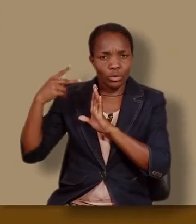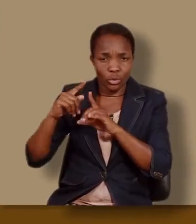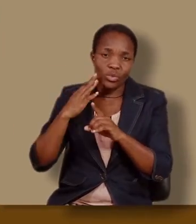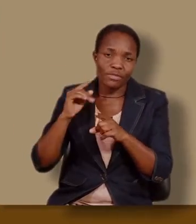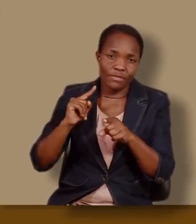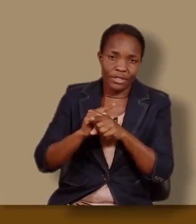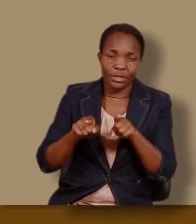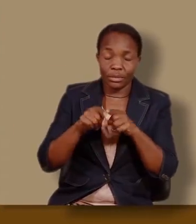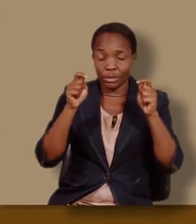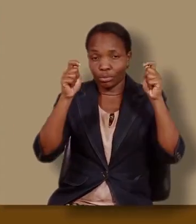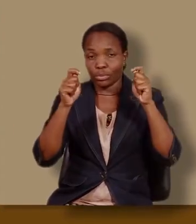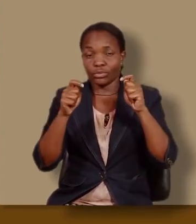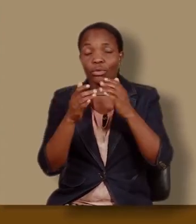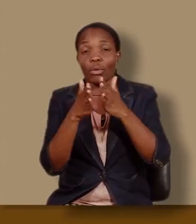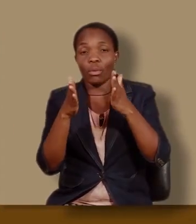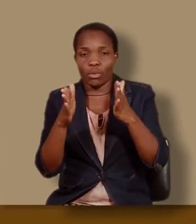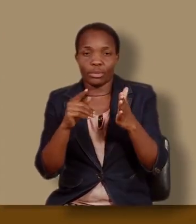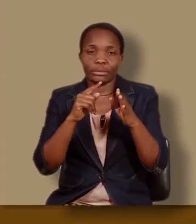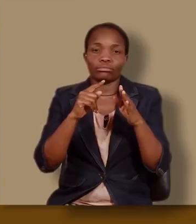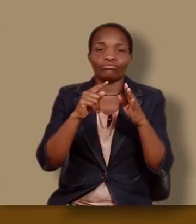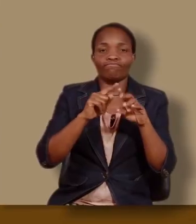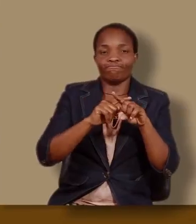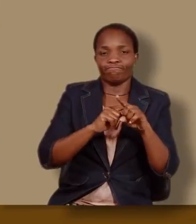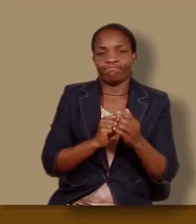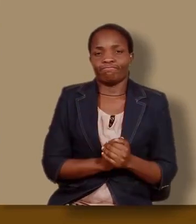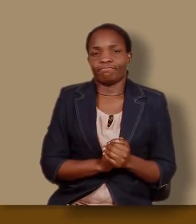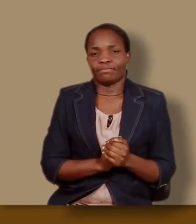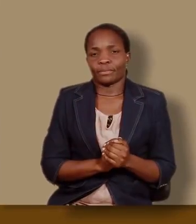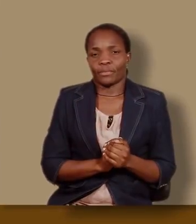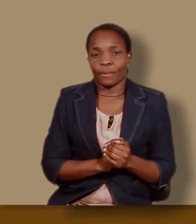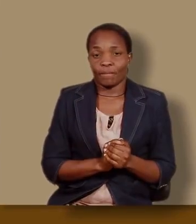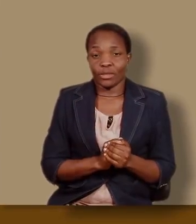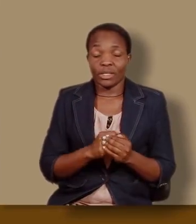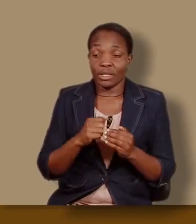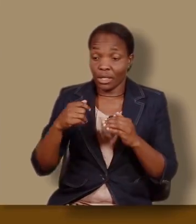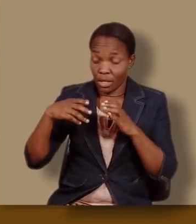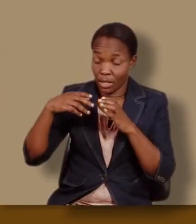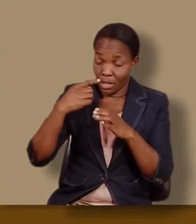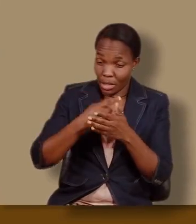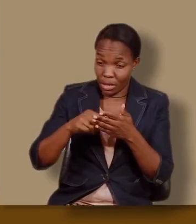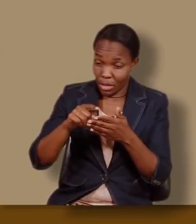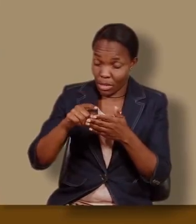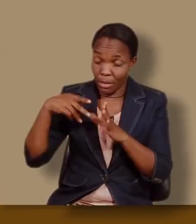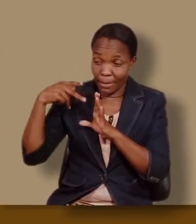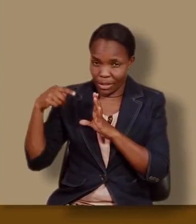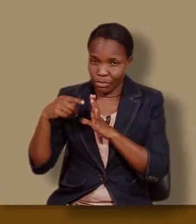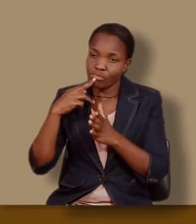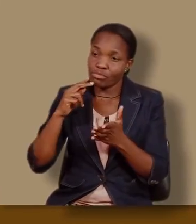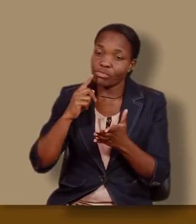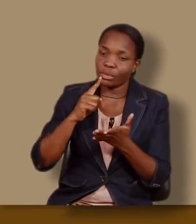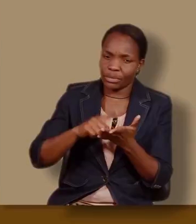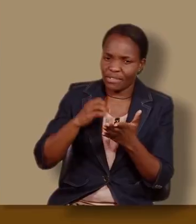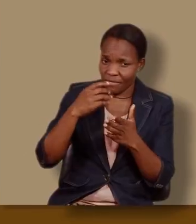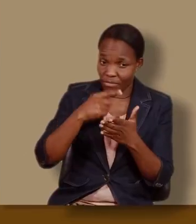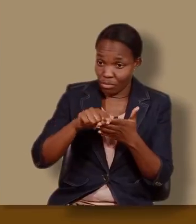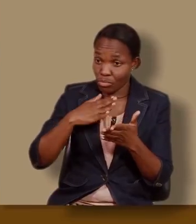unity. The party promised that if elected, it would make the homeland reserves permanent under the joint fundamental principles